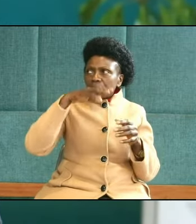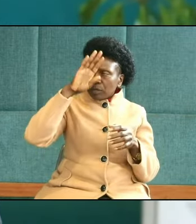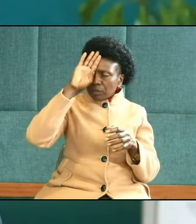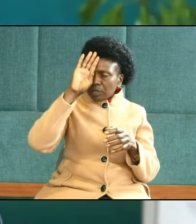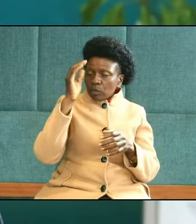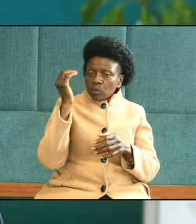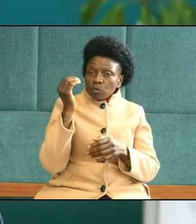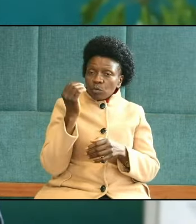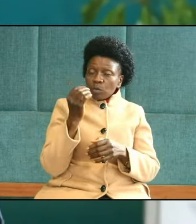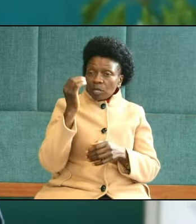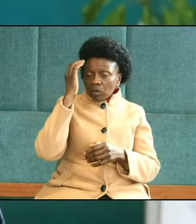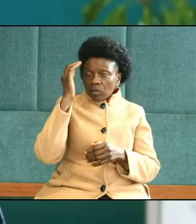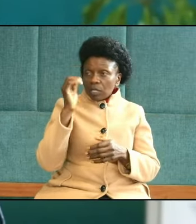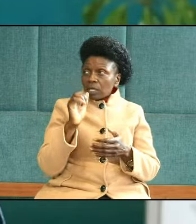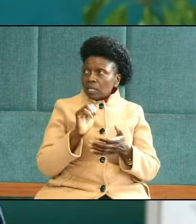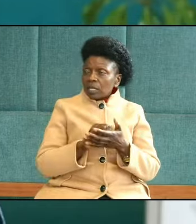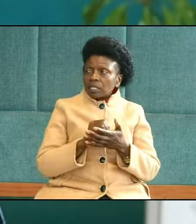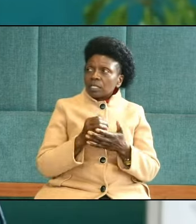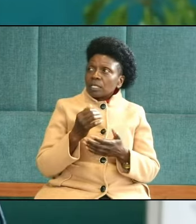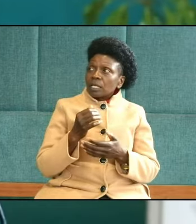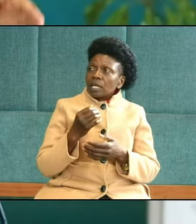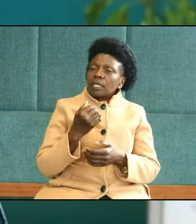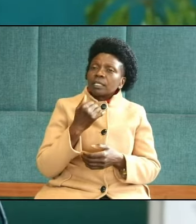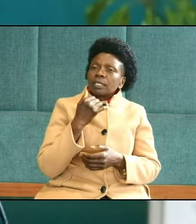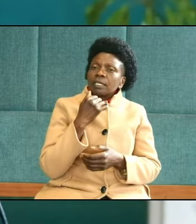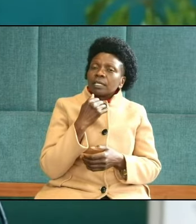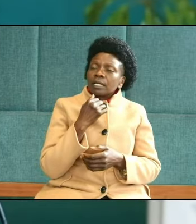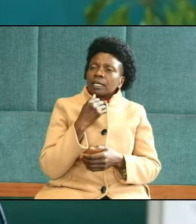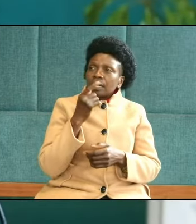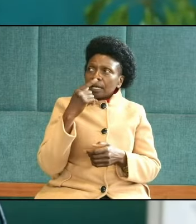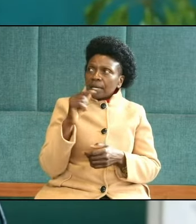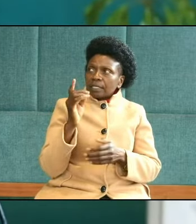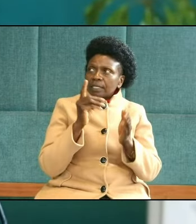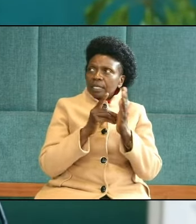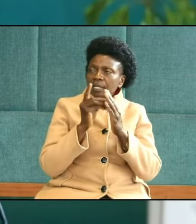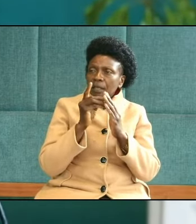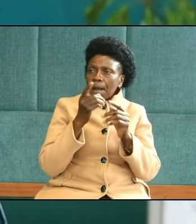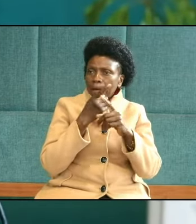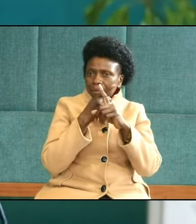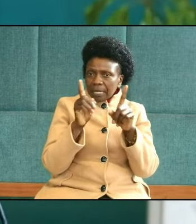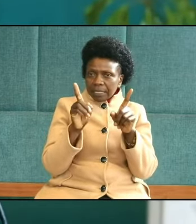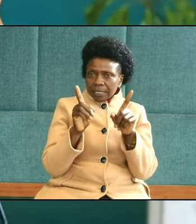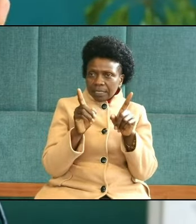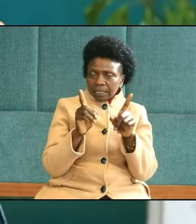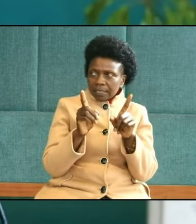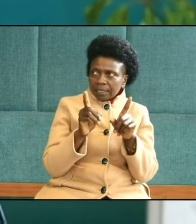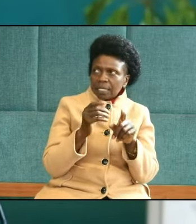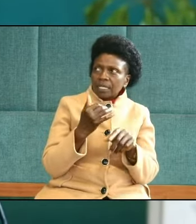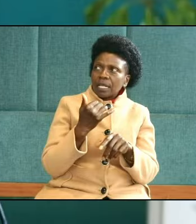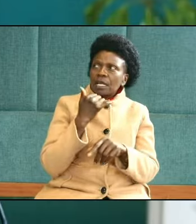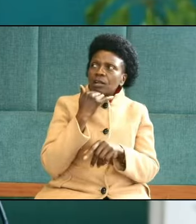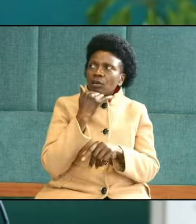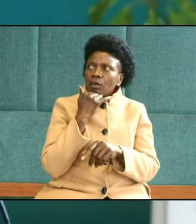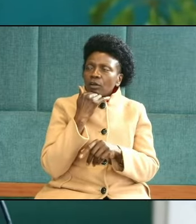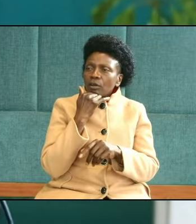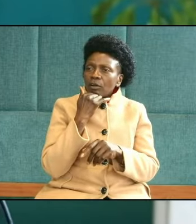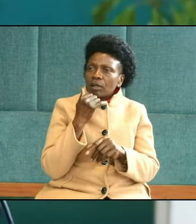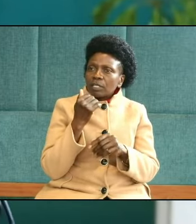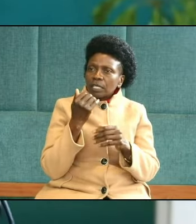know that they had the right date, but they misunderstood the event. What was the right event? It was